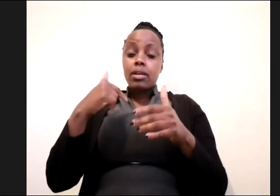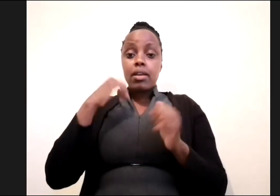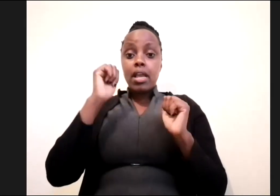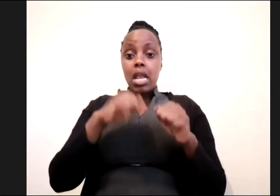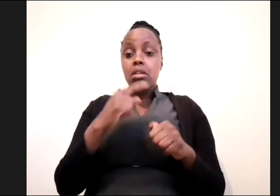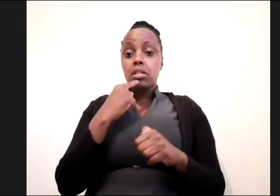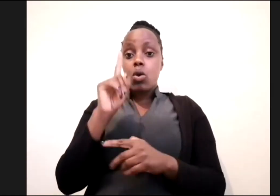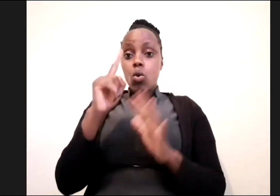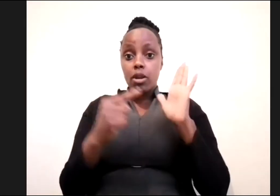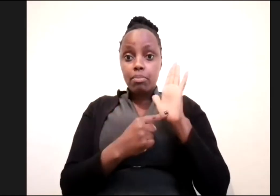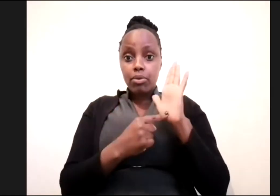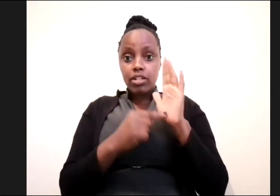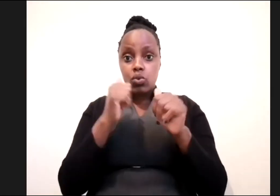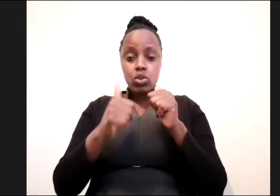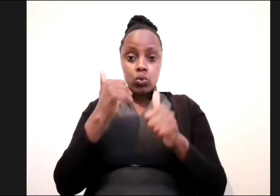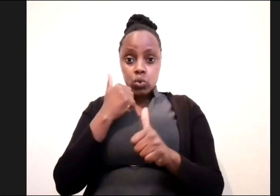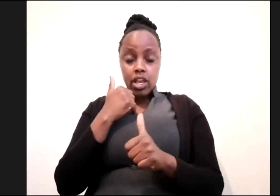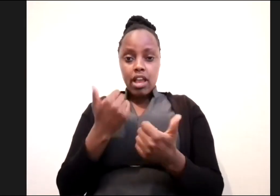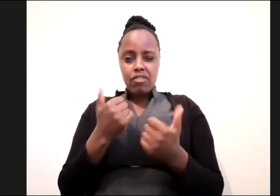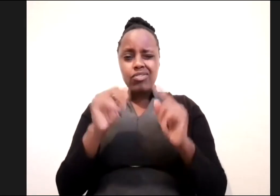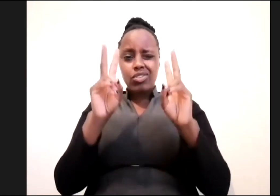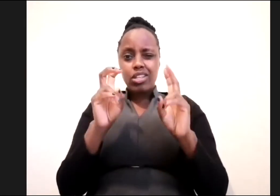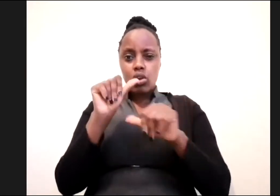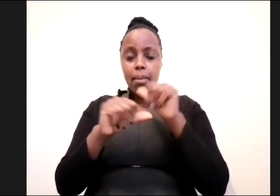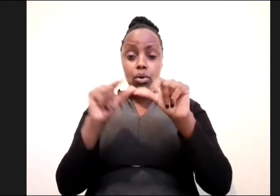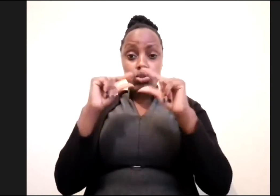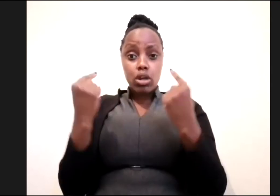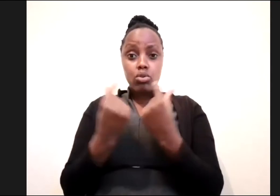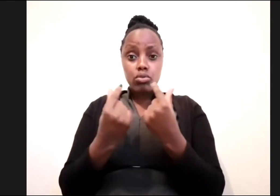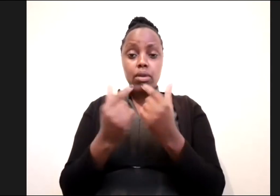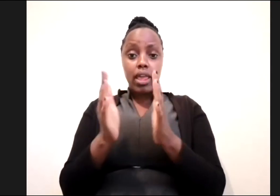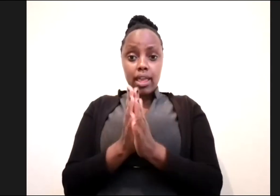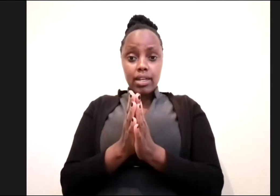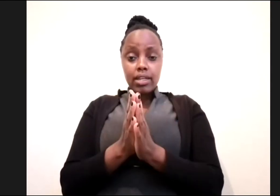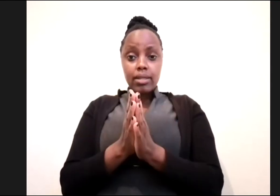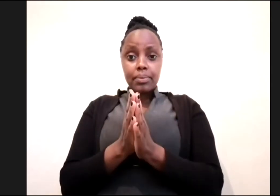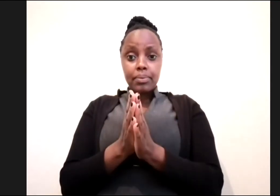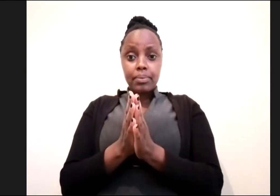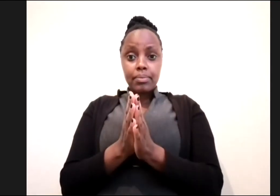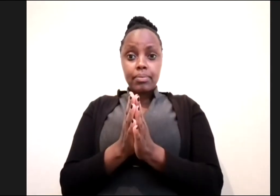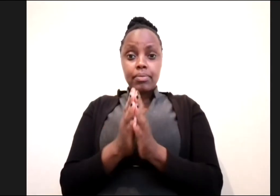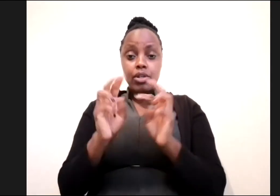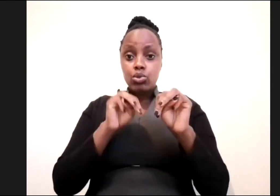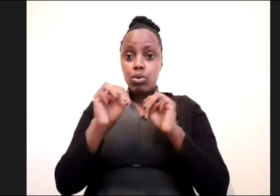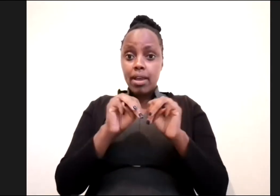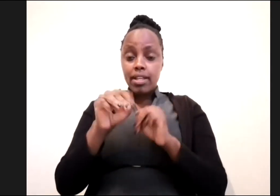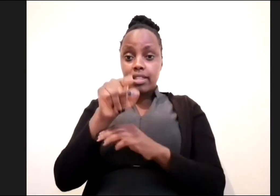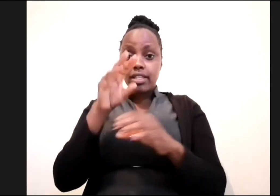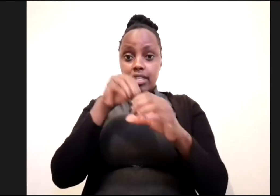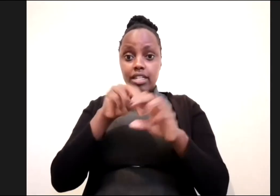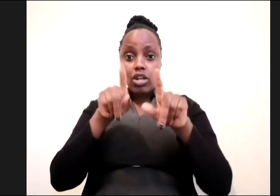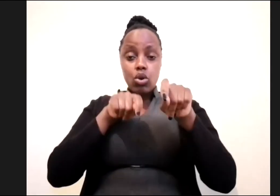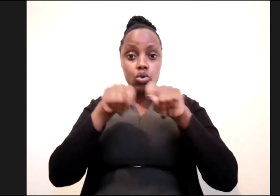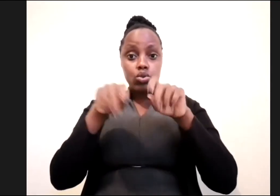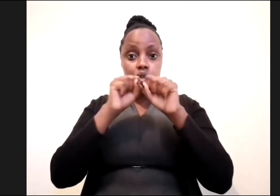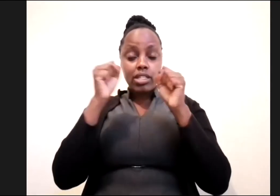point in terms of your group as to manage these internal control systems,